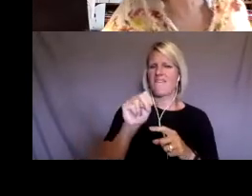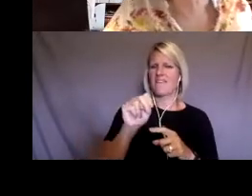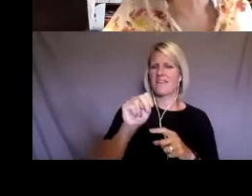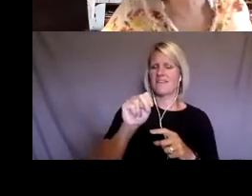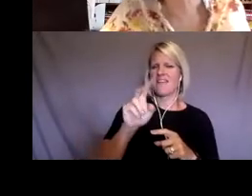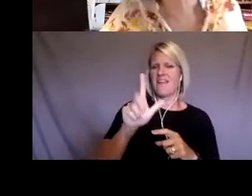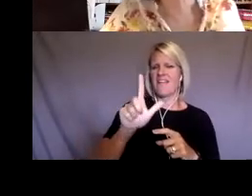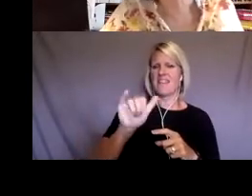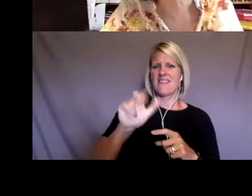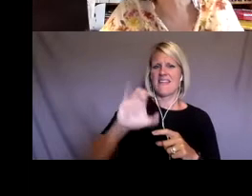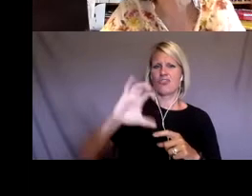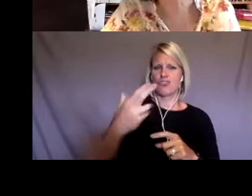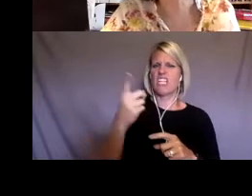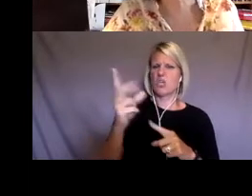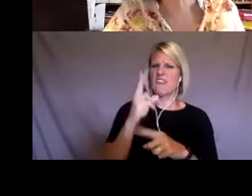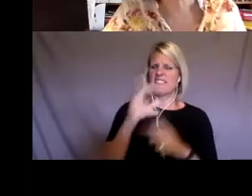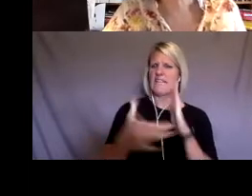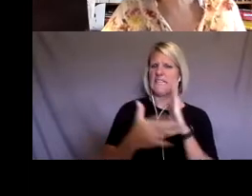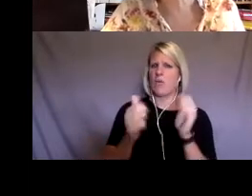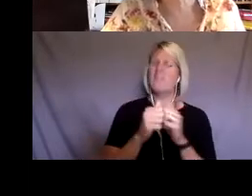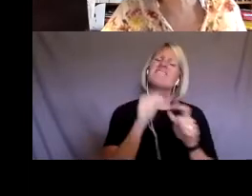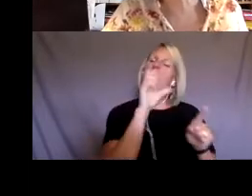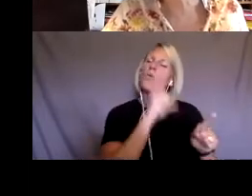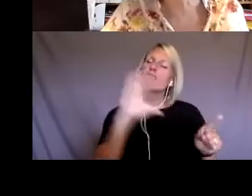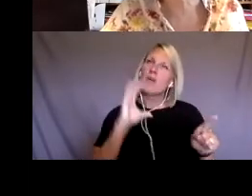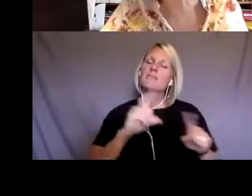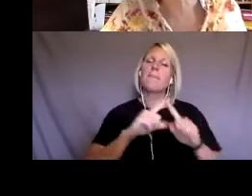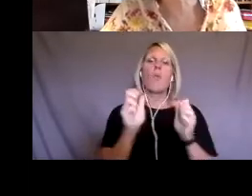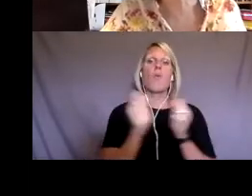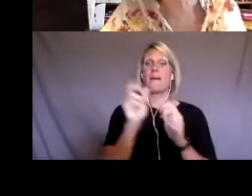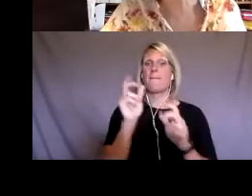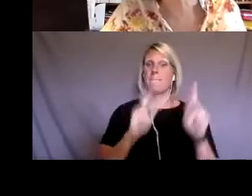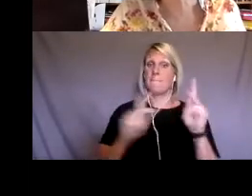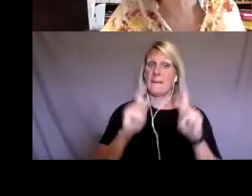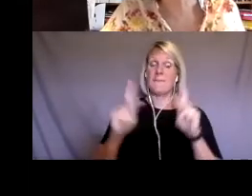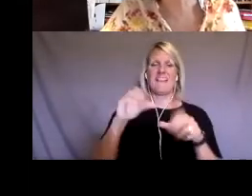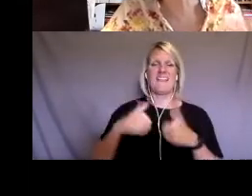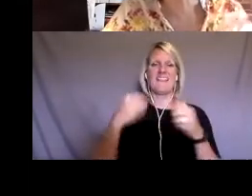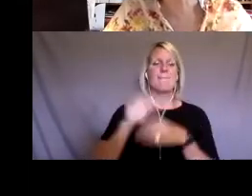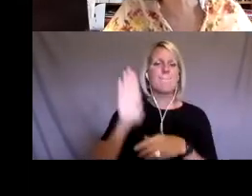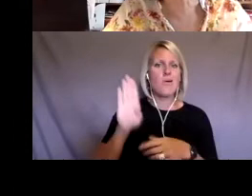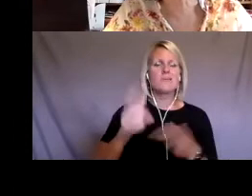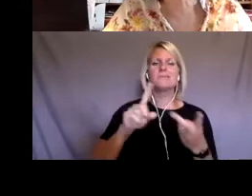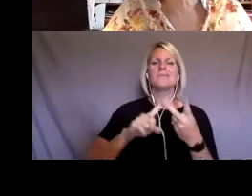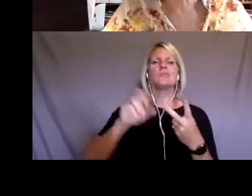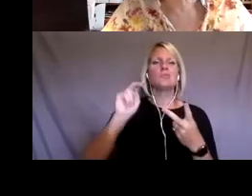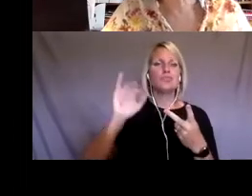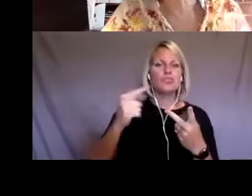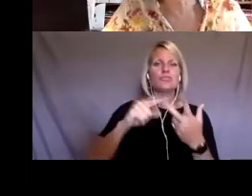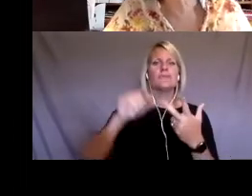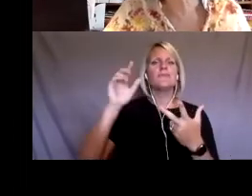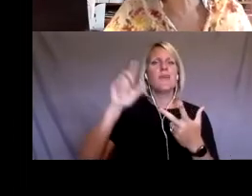with older adults in particular, but with citizens in Boston and New Jersey and Los Angeles. He was interested